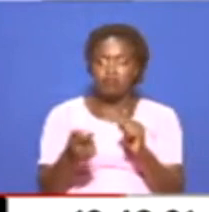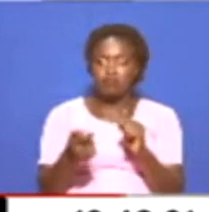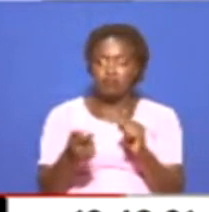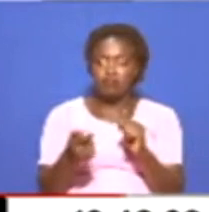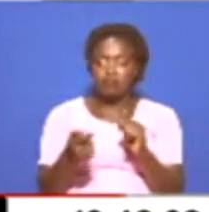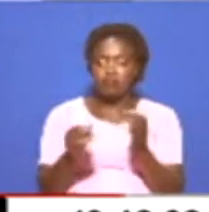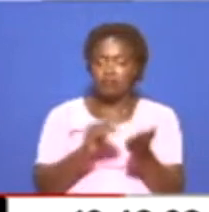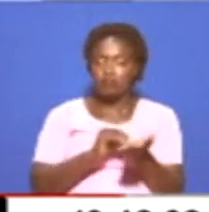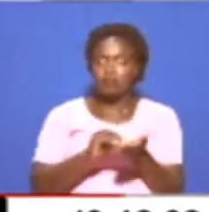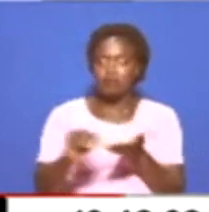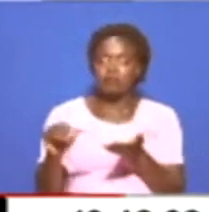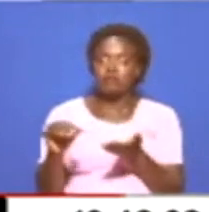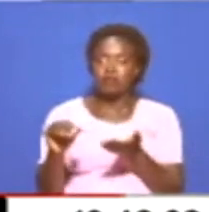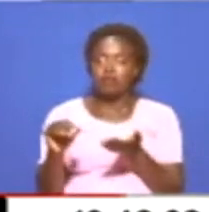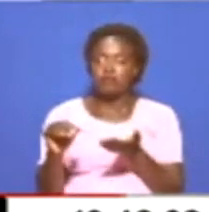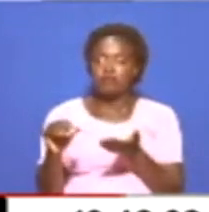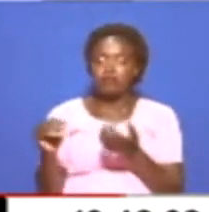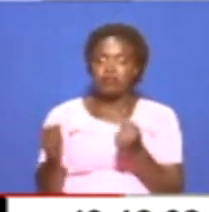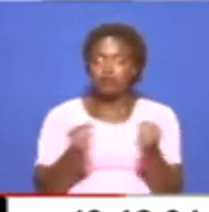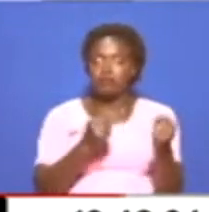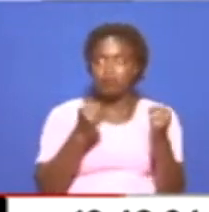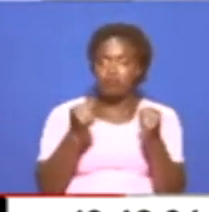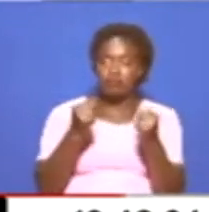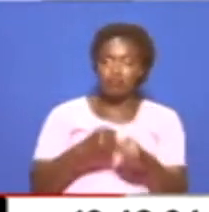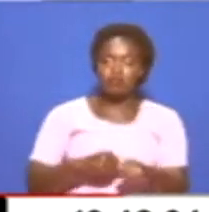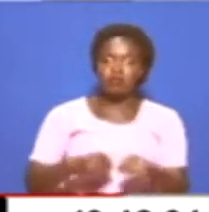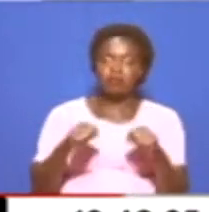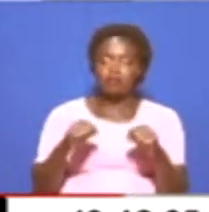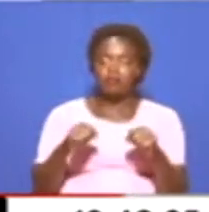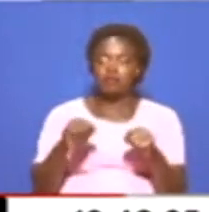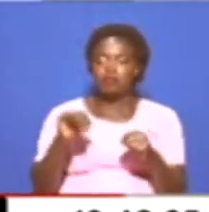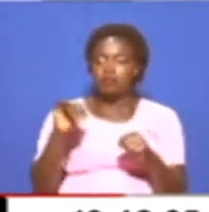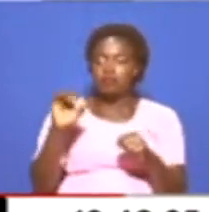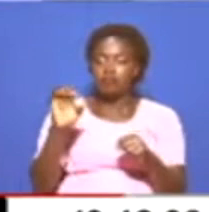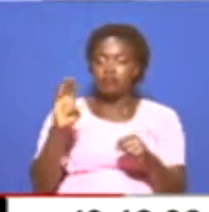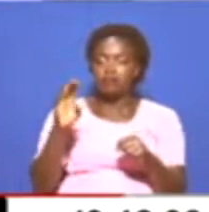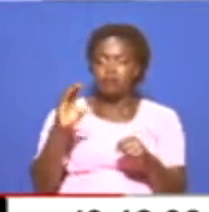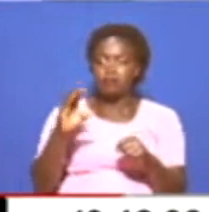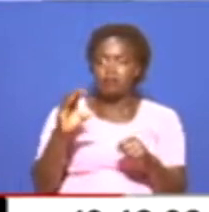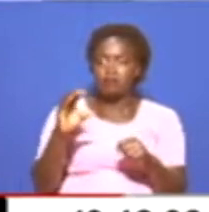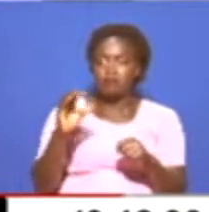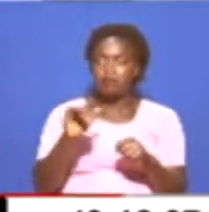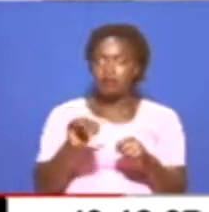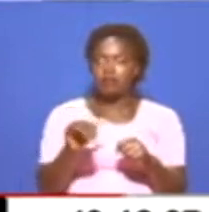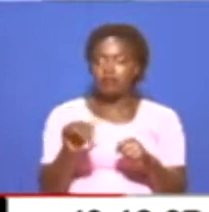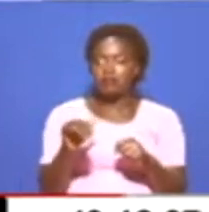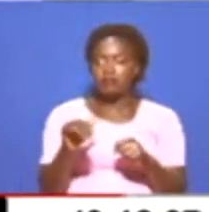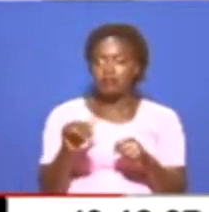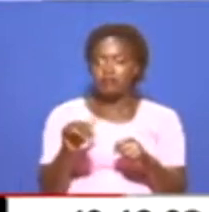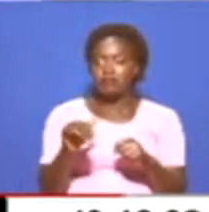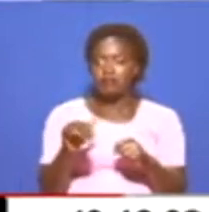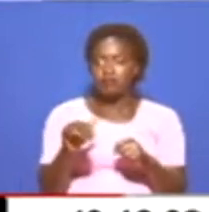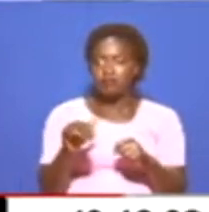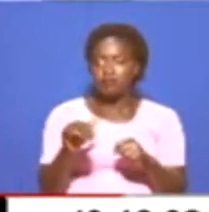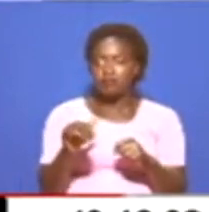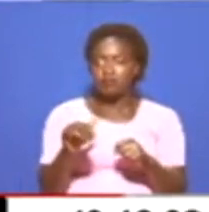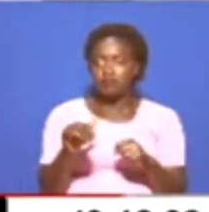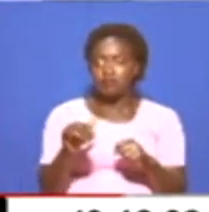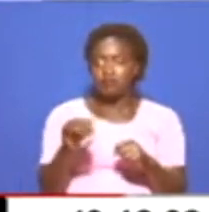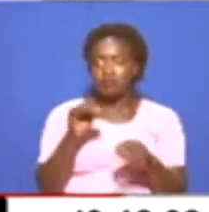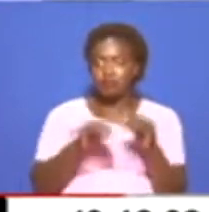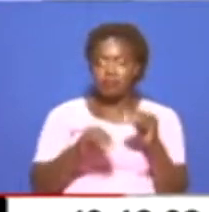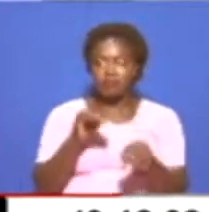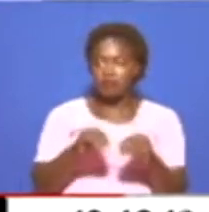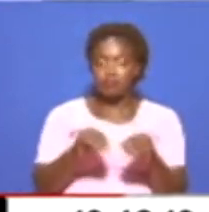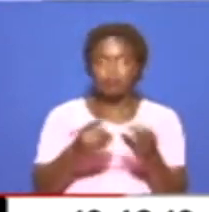removing those powers of the chairperson of the IEBC to the extent that even as much as, you see, election is just